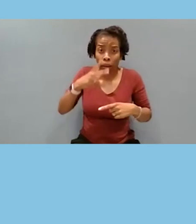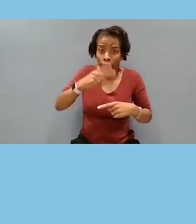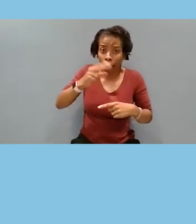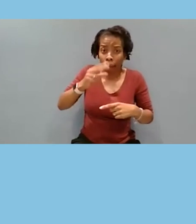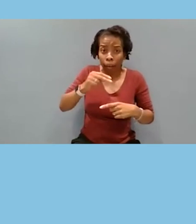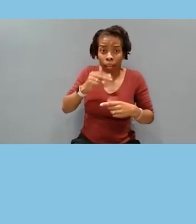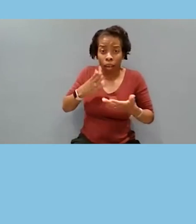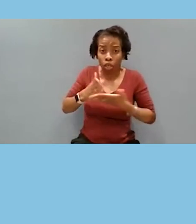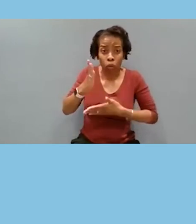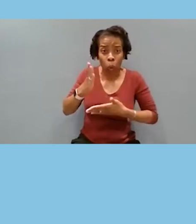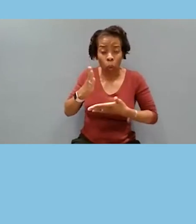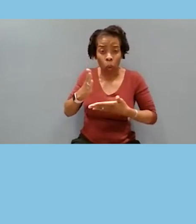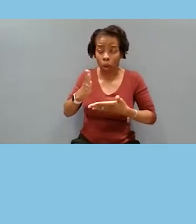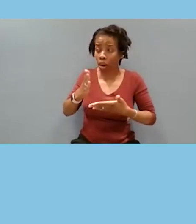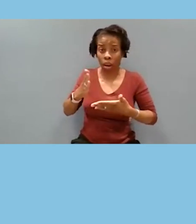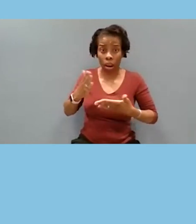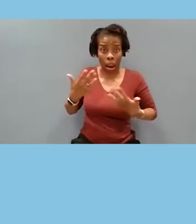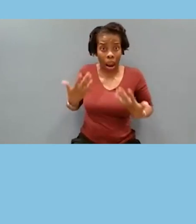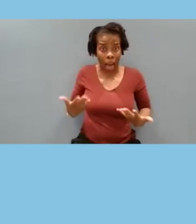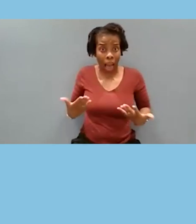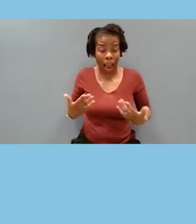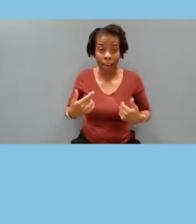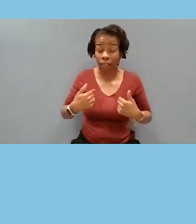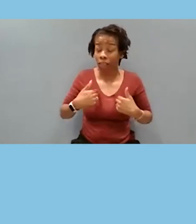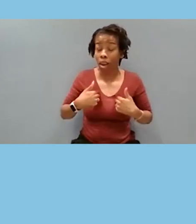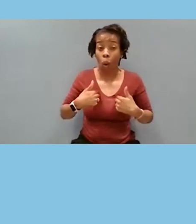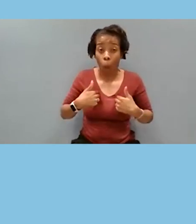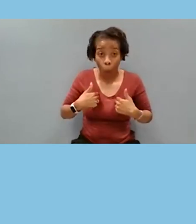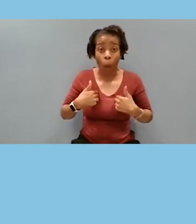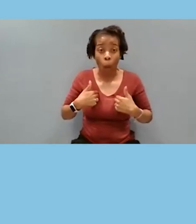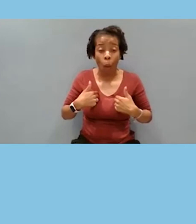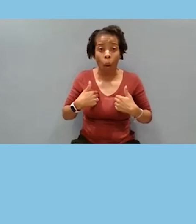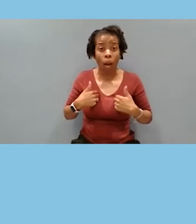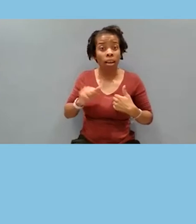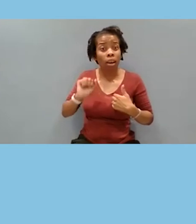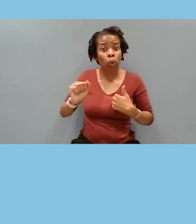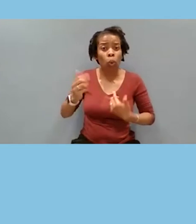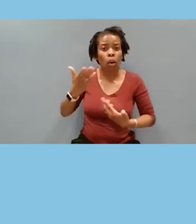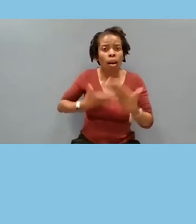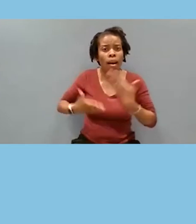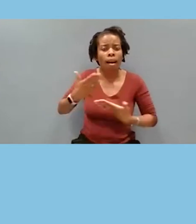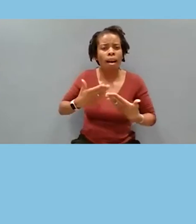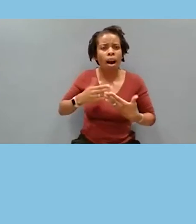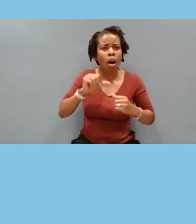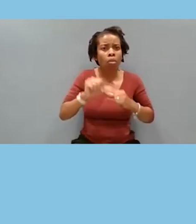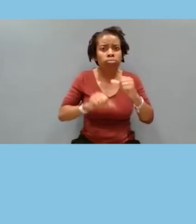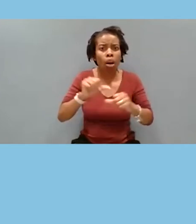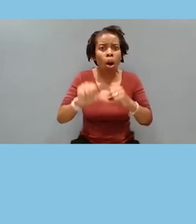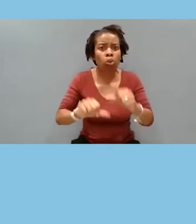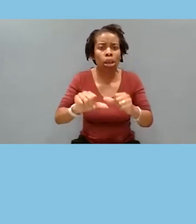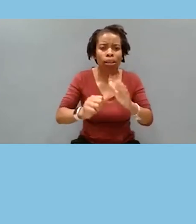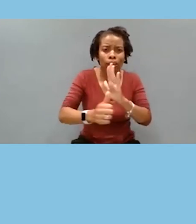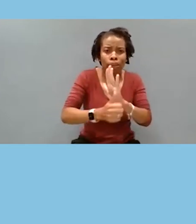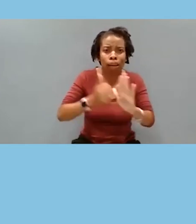a generous thing, and I think we could have an event entirely just about the process of you doing that and being in process with